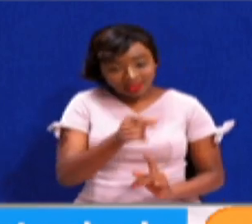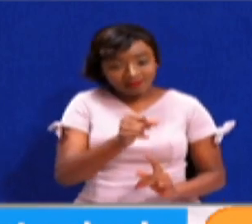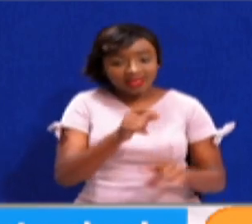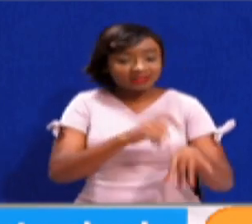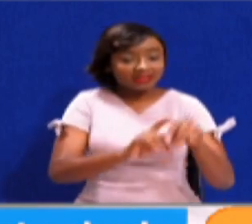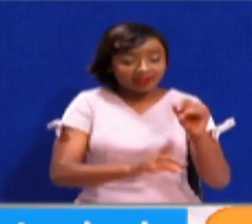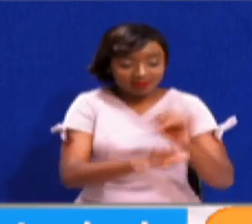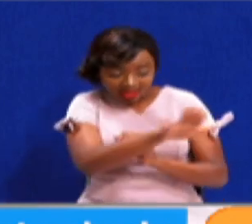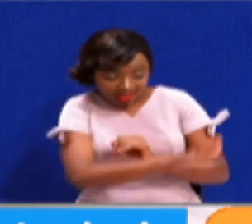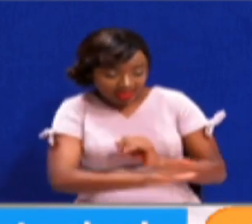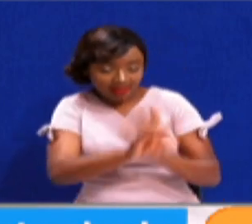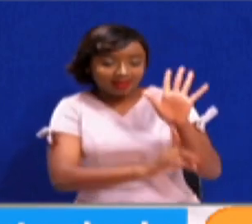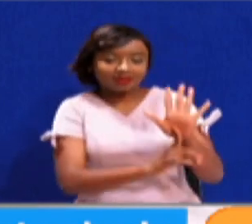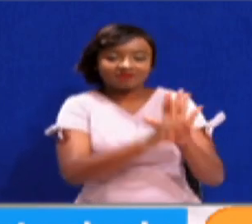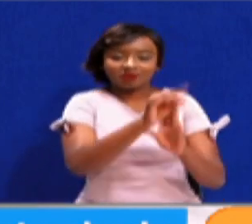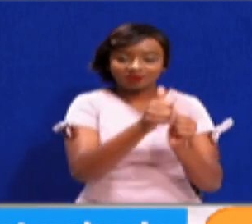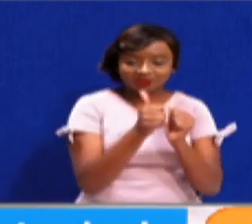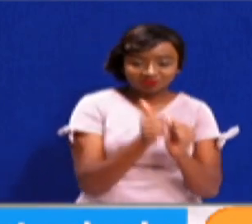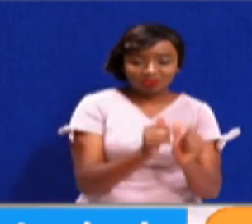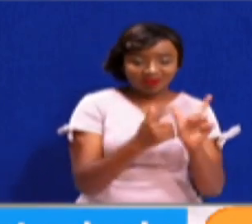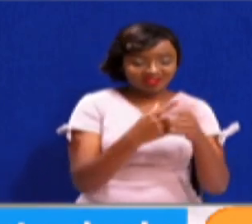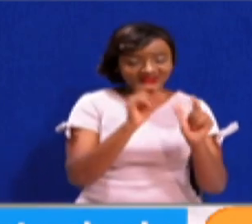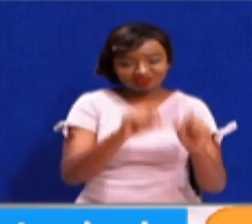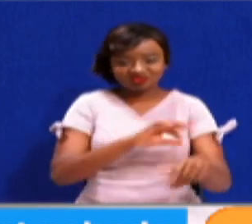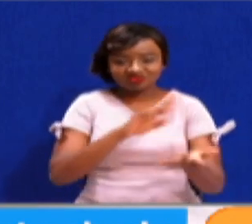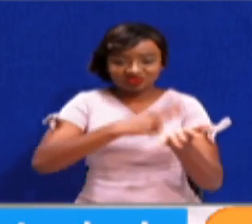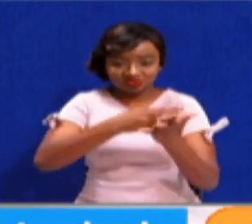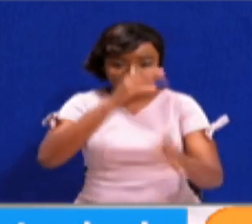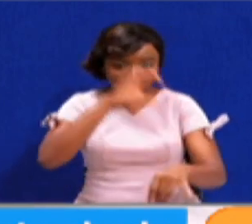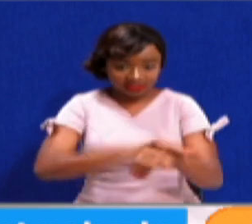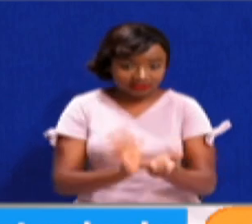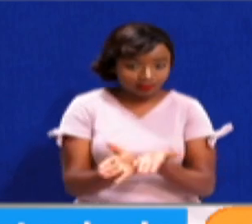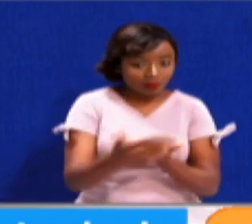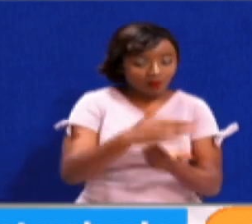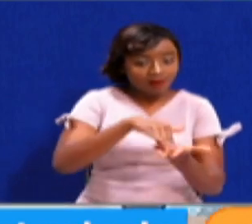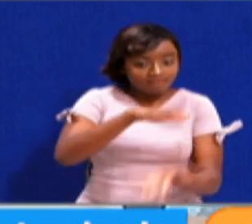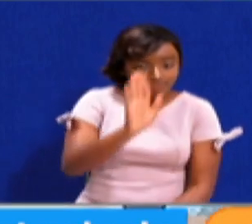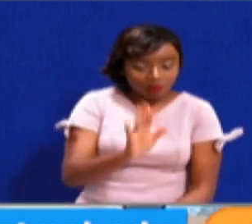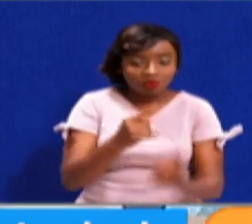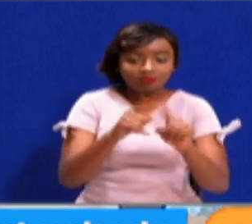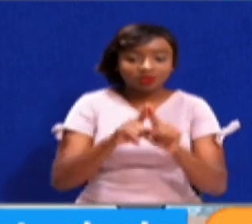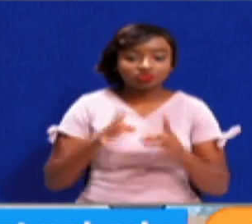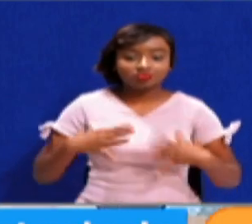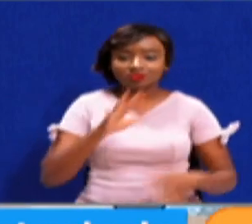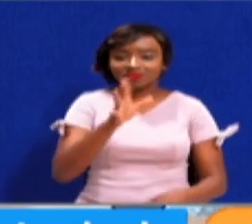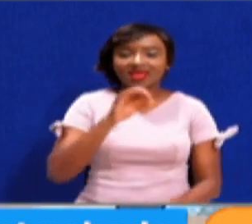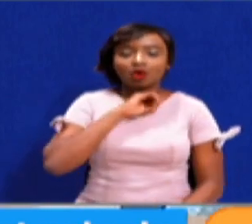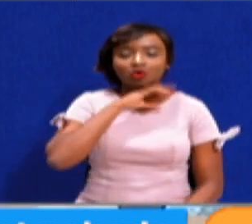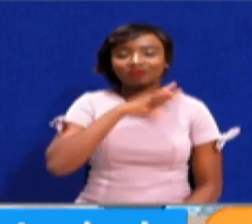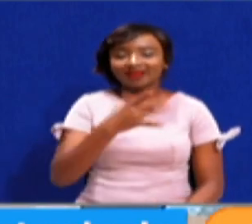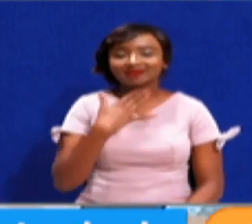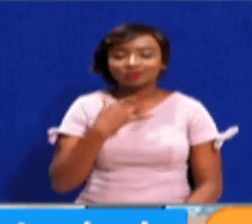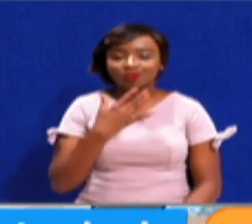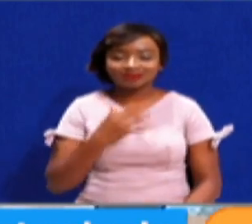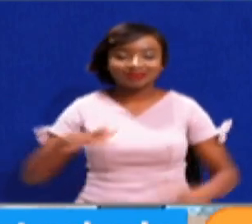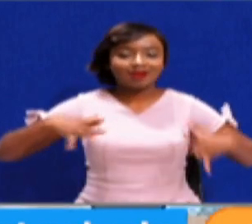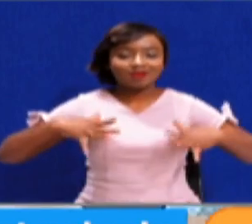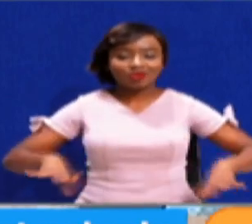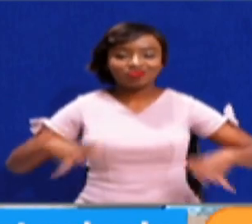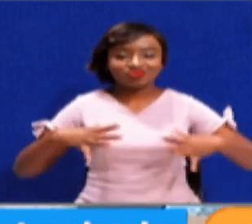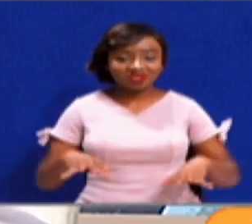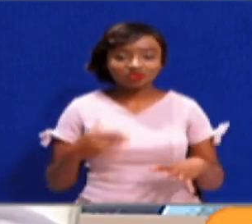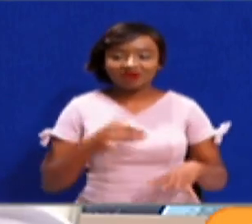there's development, the more. I mean, and those are the conversations. Like even the, the people who are touting population, I mean, yes. there's a valid argument